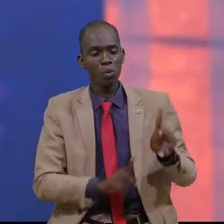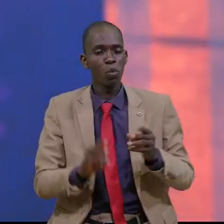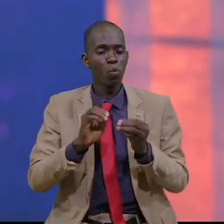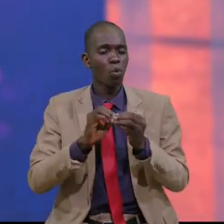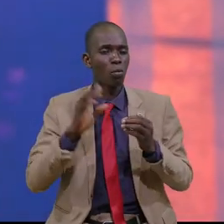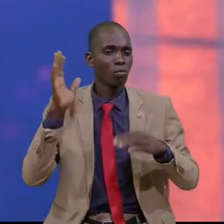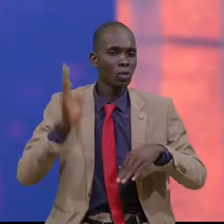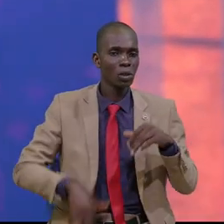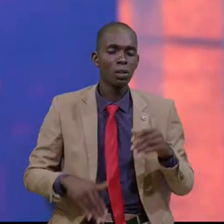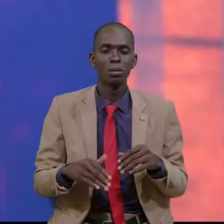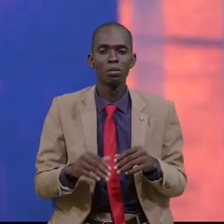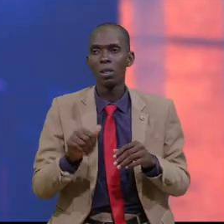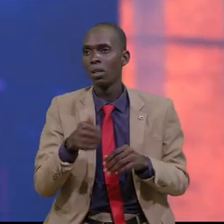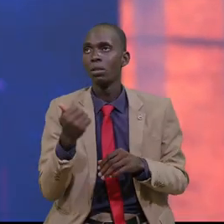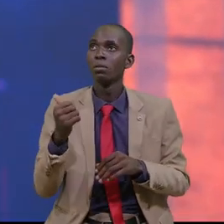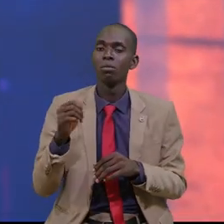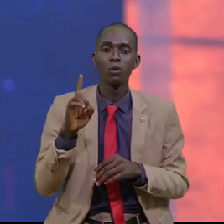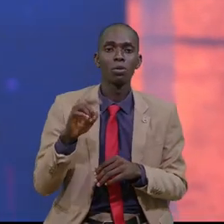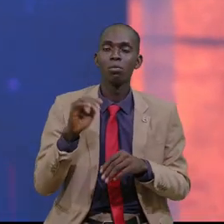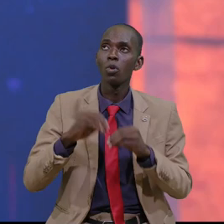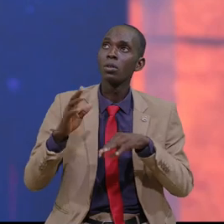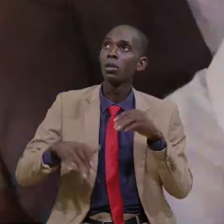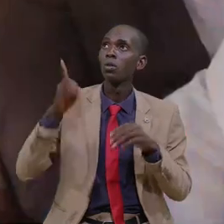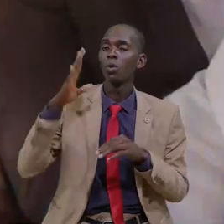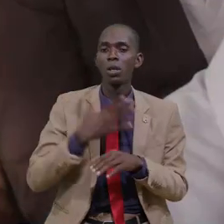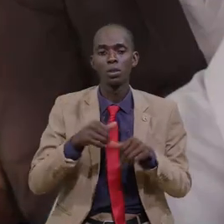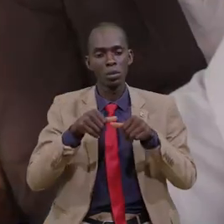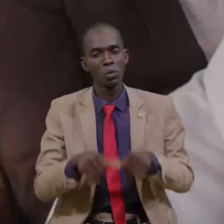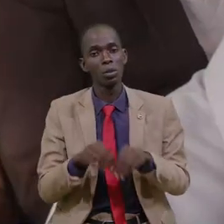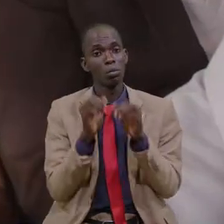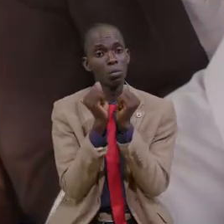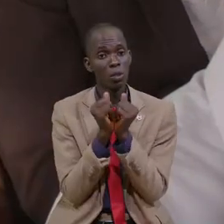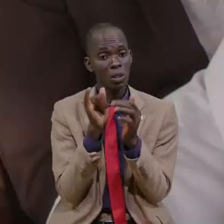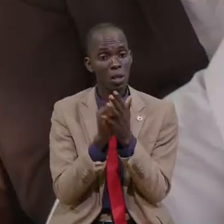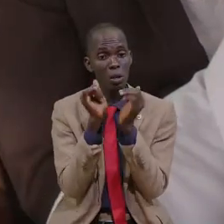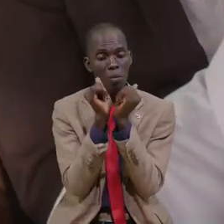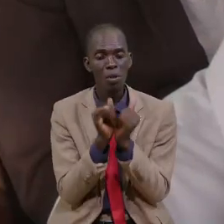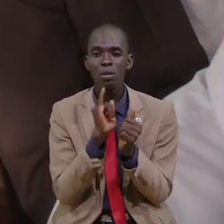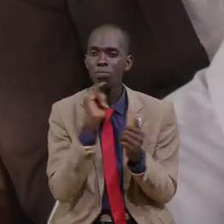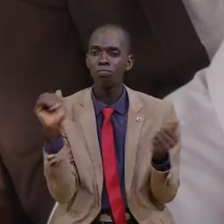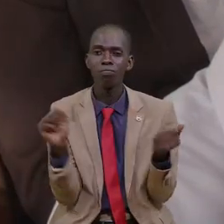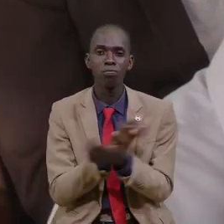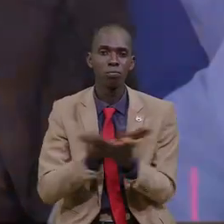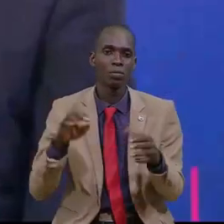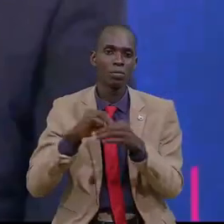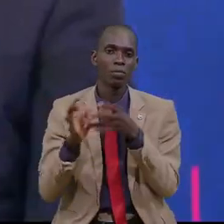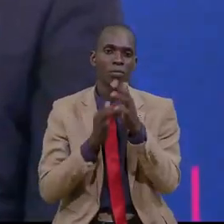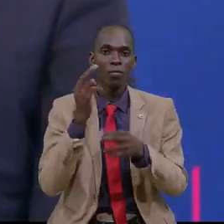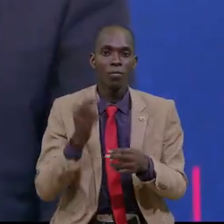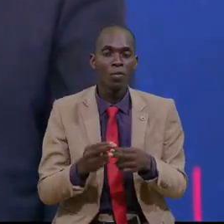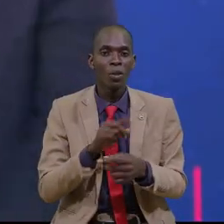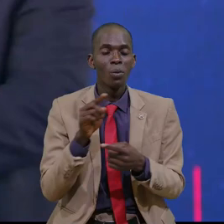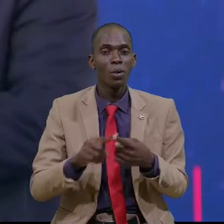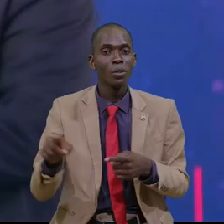in bondage. All your bondage shattered in Jesus' name. When you go out and you understand Christ,